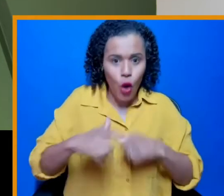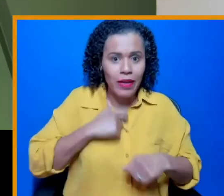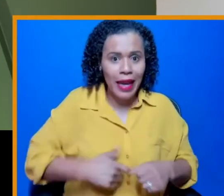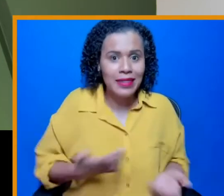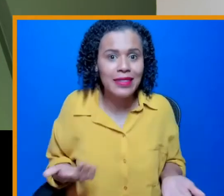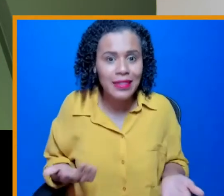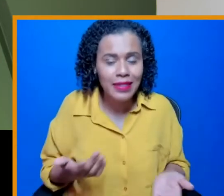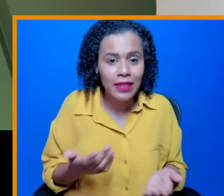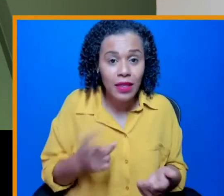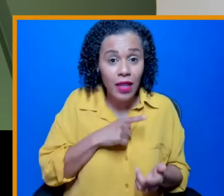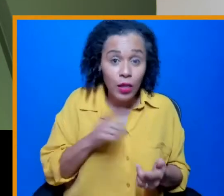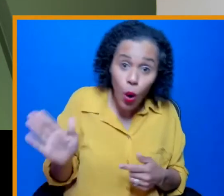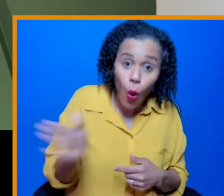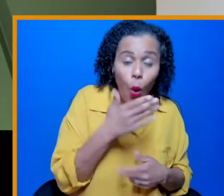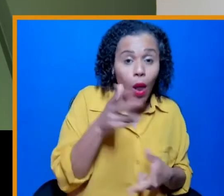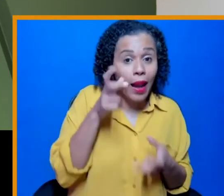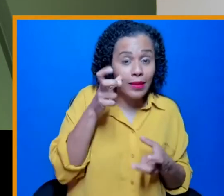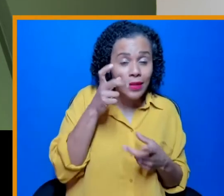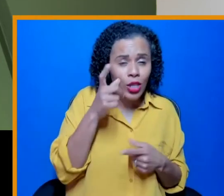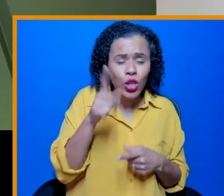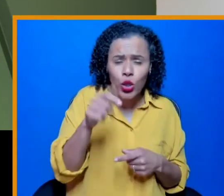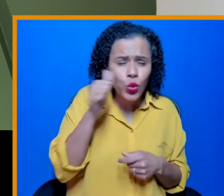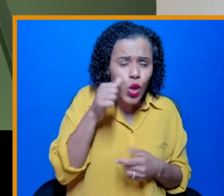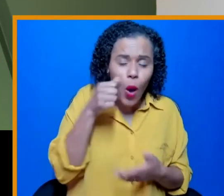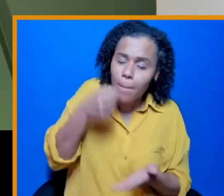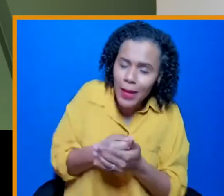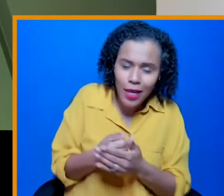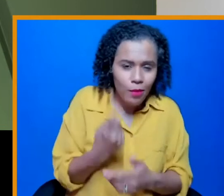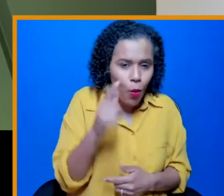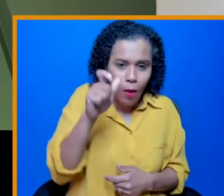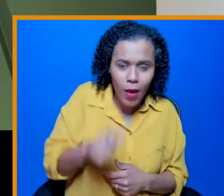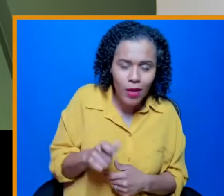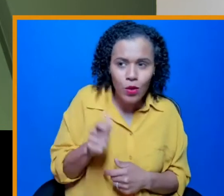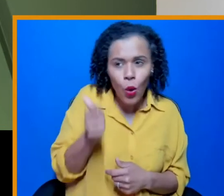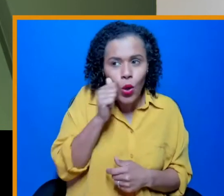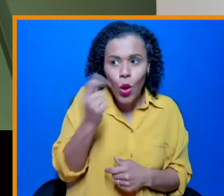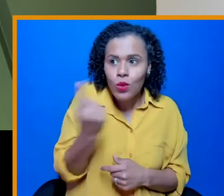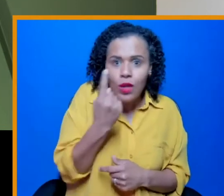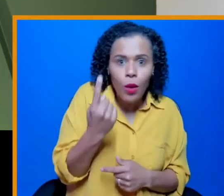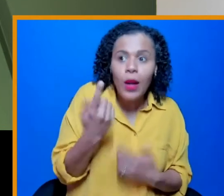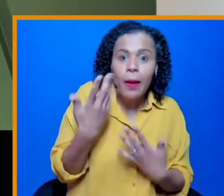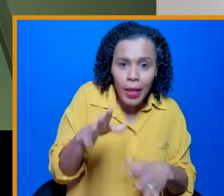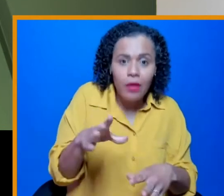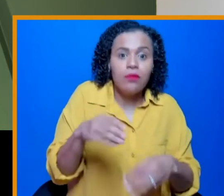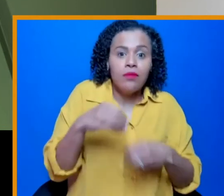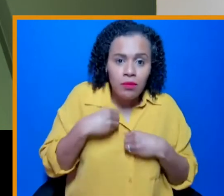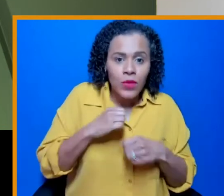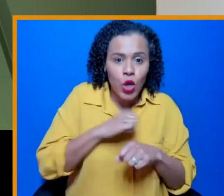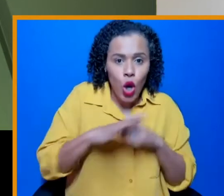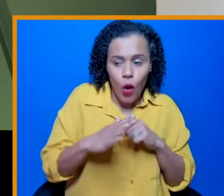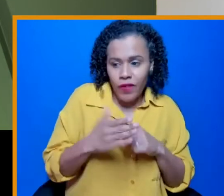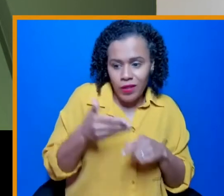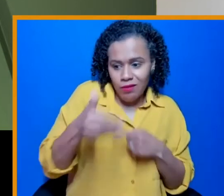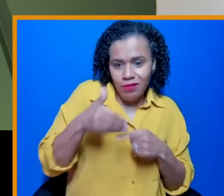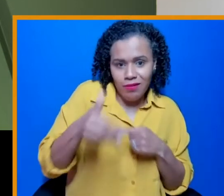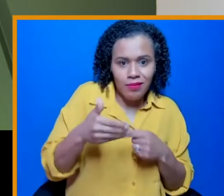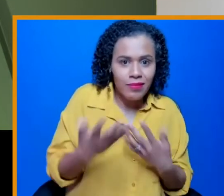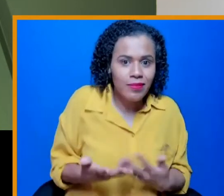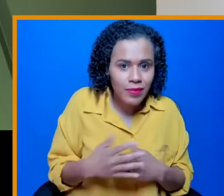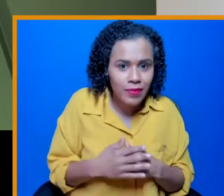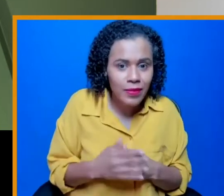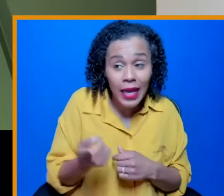this today will know at least one person, if not more, who's caught COVID in the last week. Yesterday, the World Health Organization